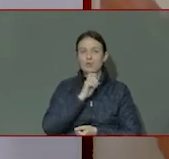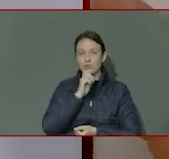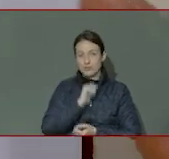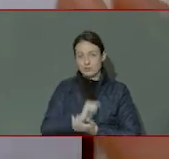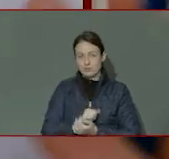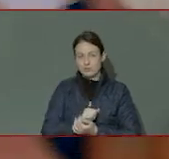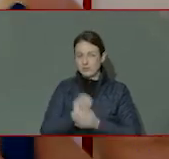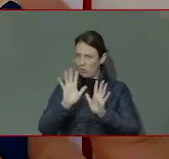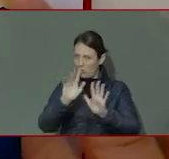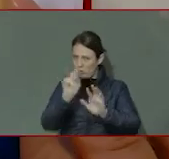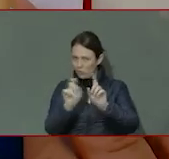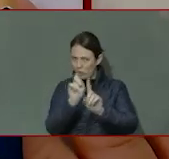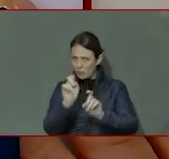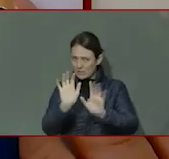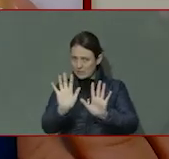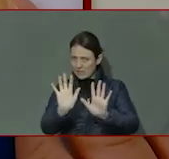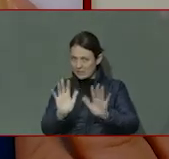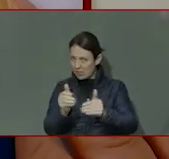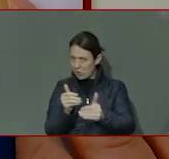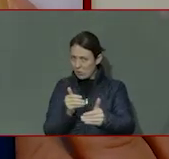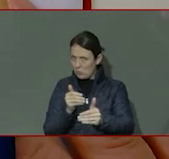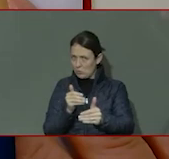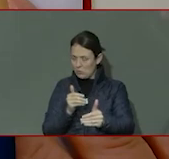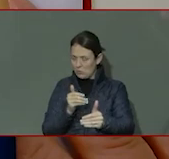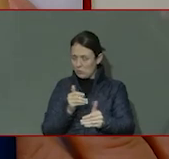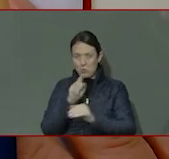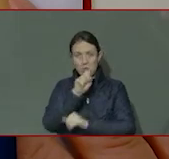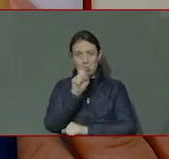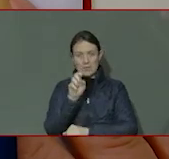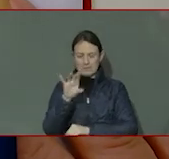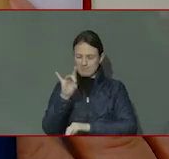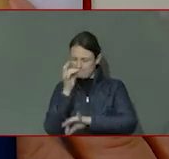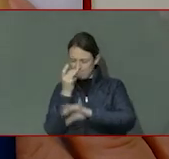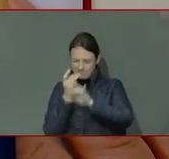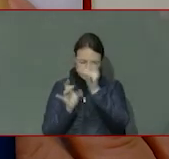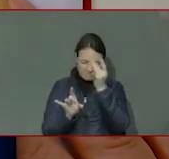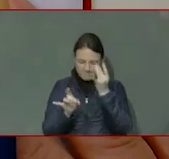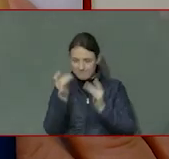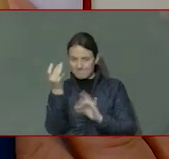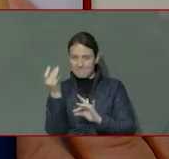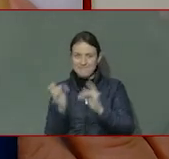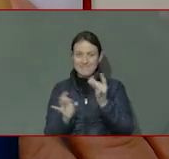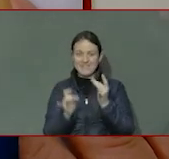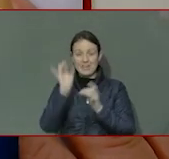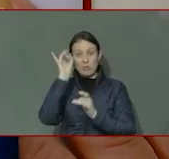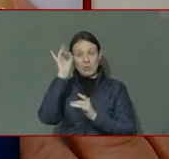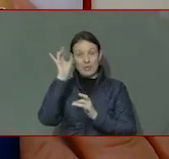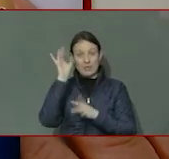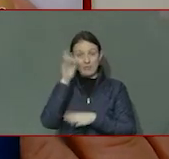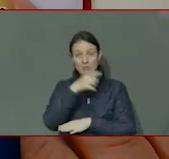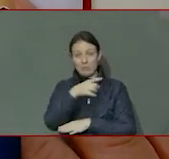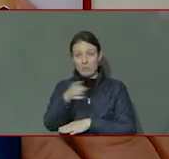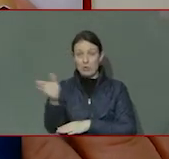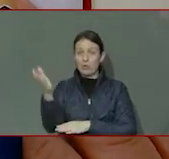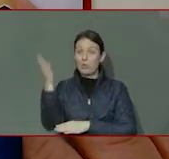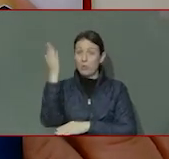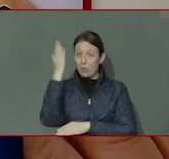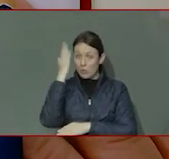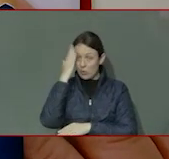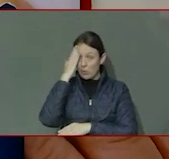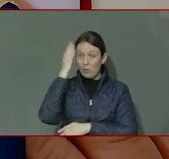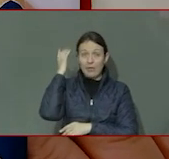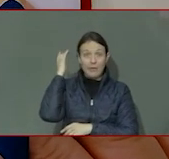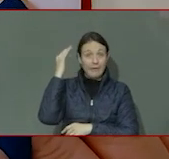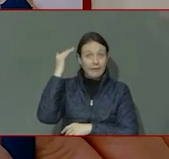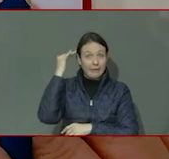we are just busy to analyze what we have in front of us. But this is information you already have. You